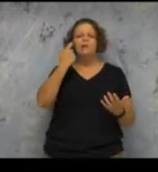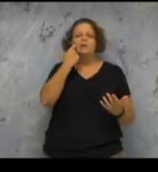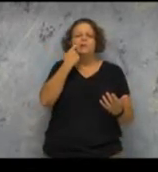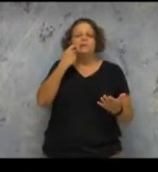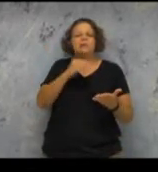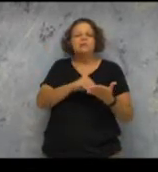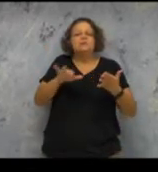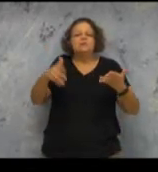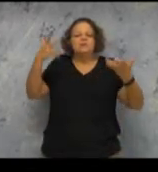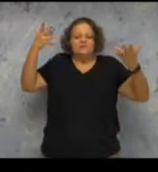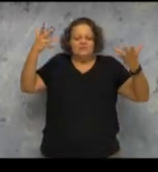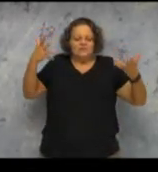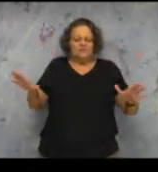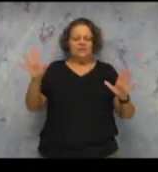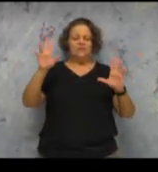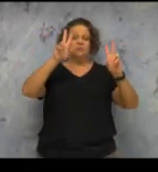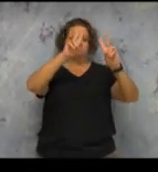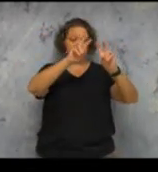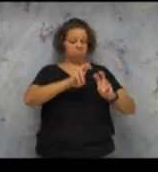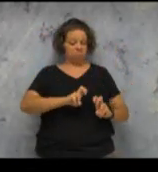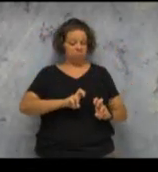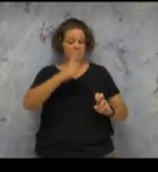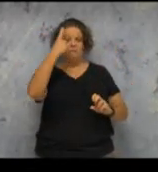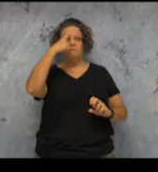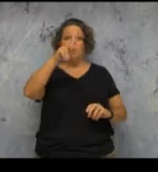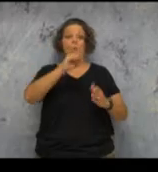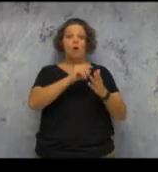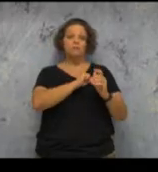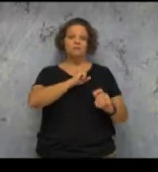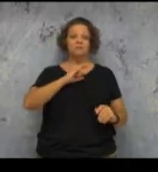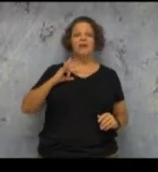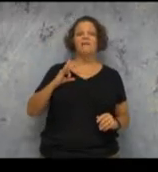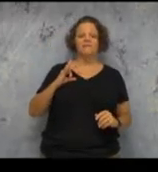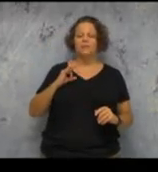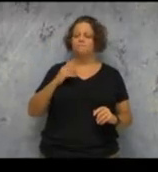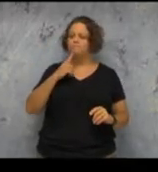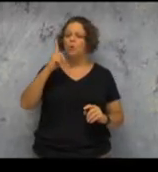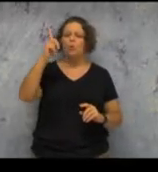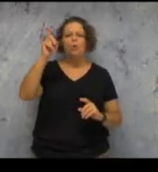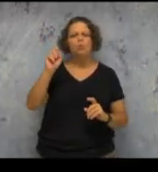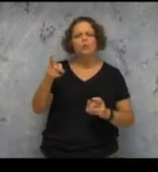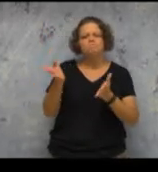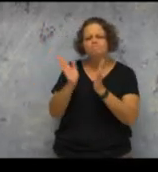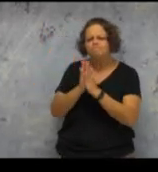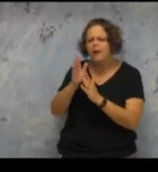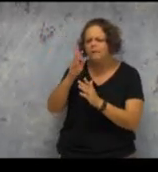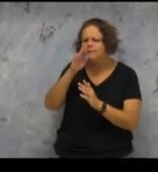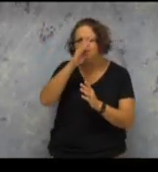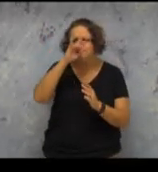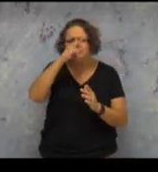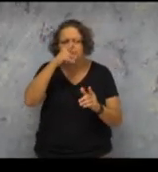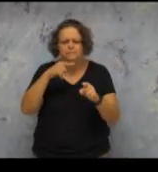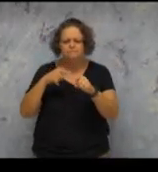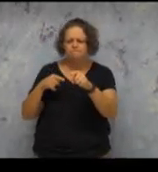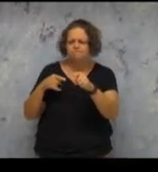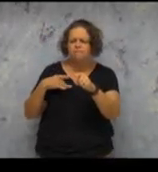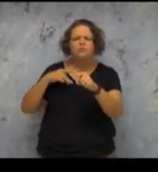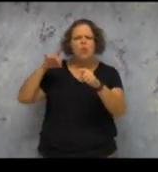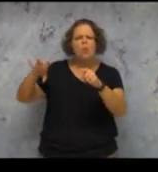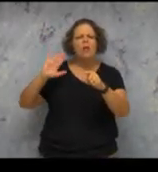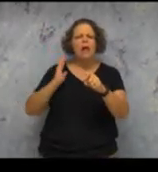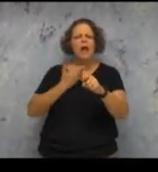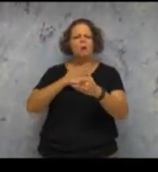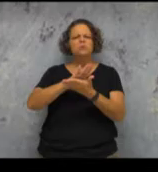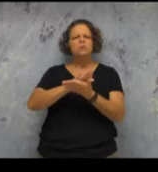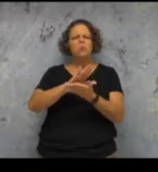finished completing some surveys for our staff. And one of the questions asked was, what do you not